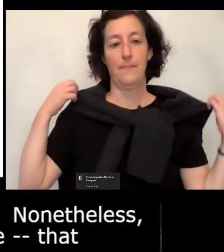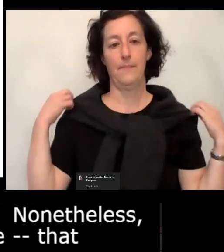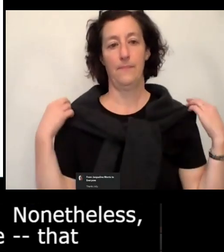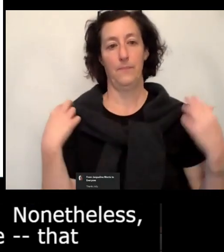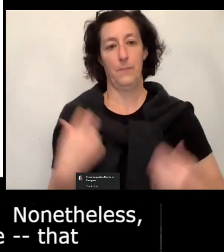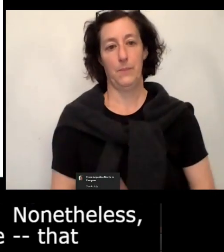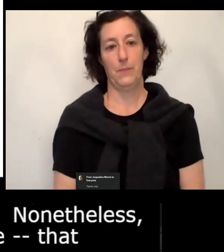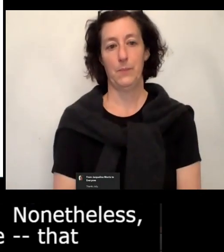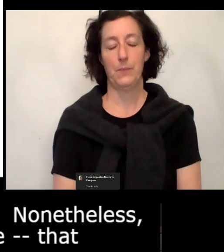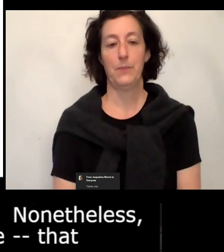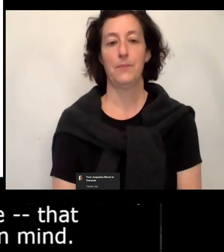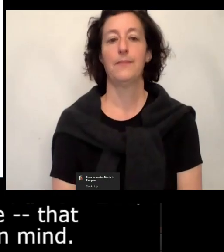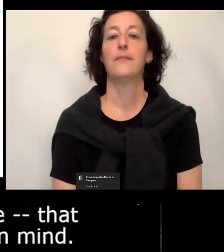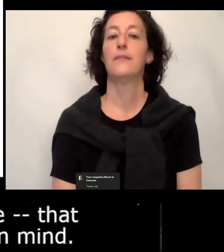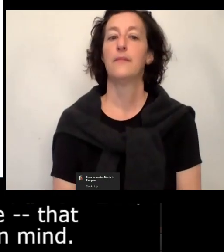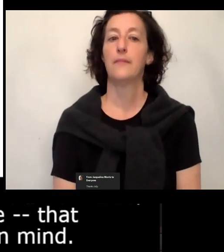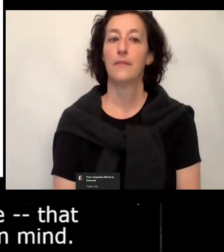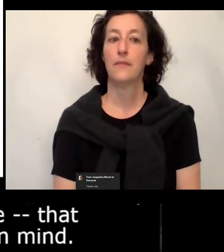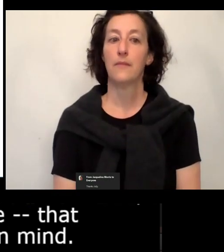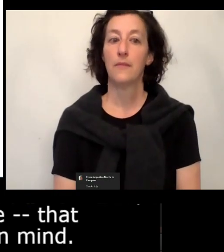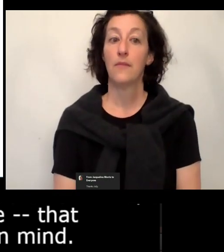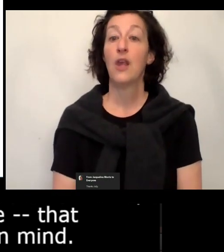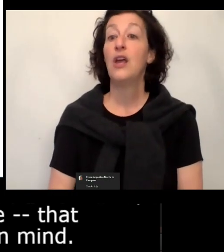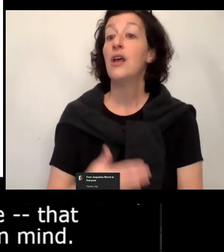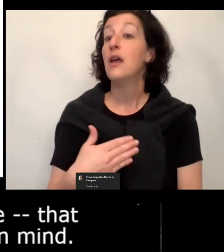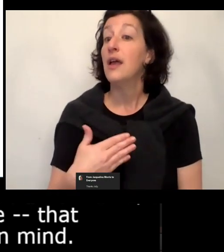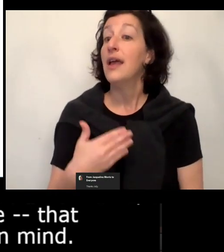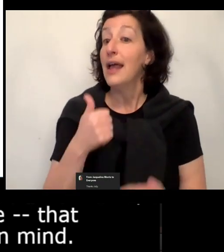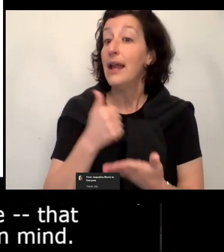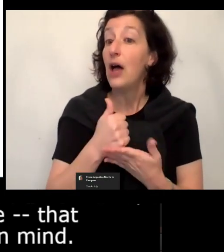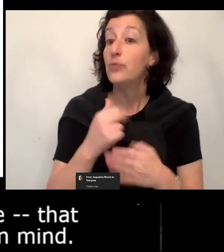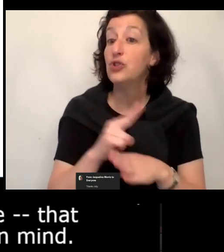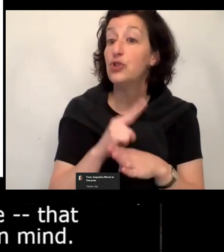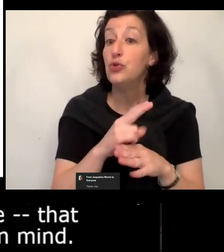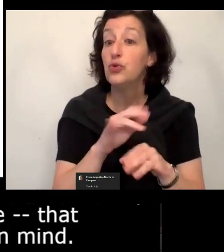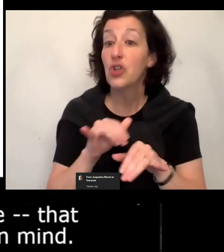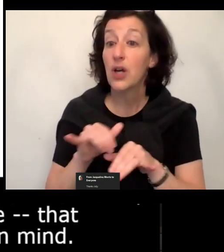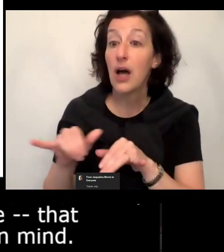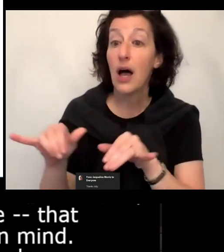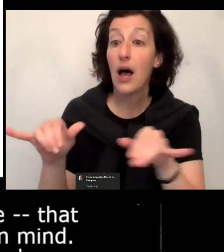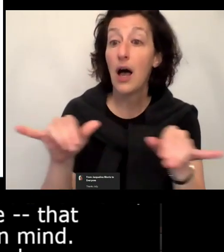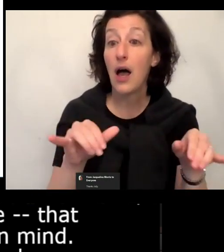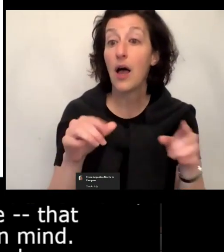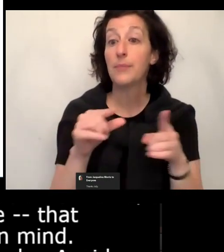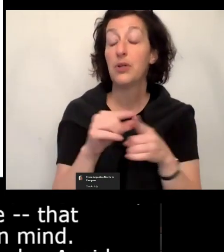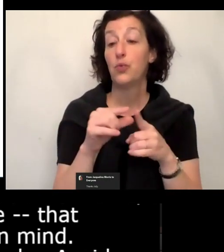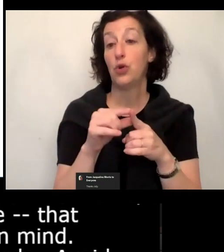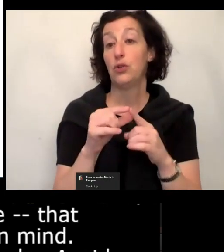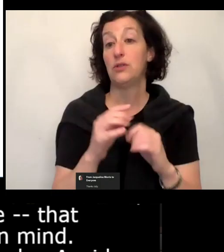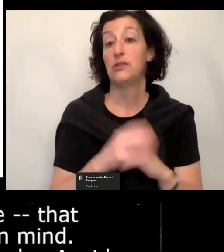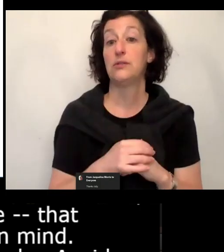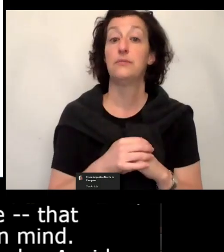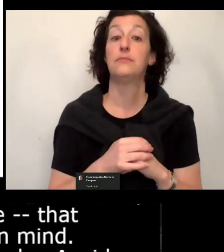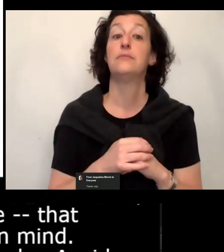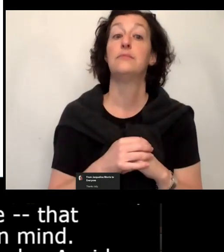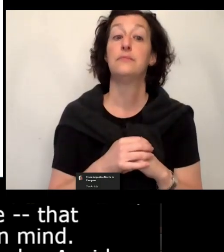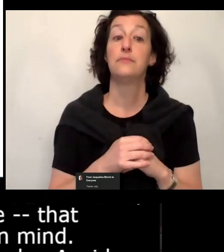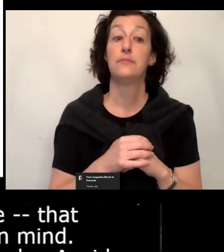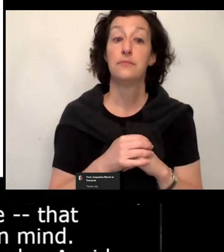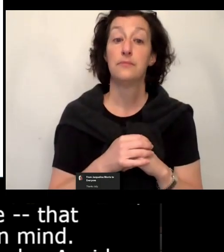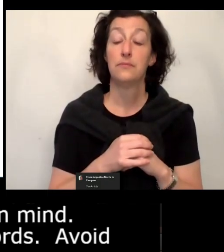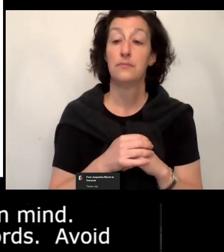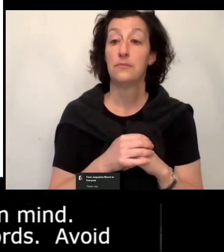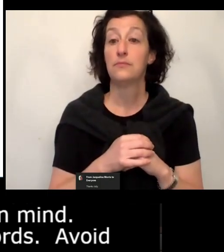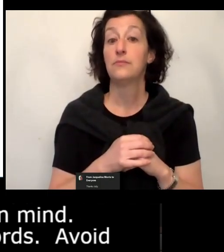As mentioned before, it's good to use common words, avoid idioms and slang